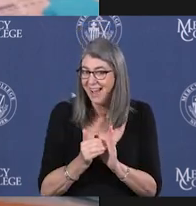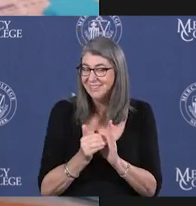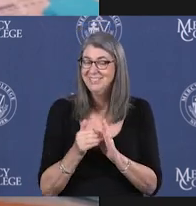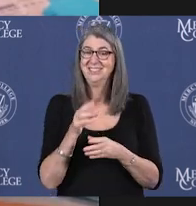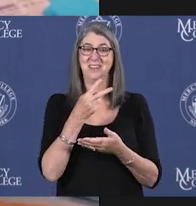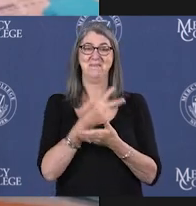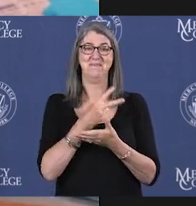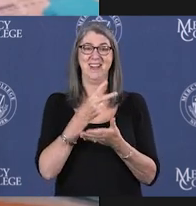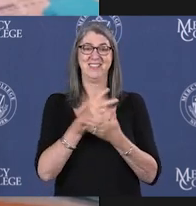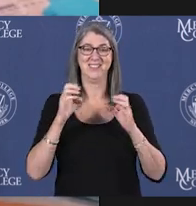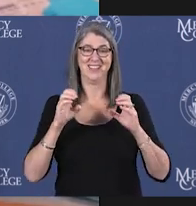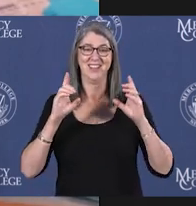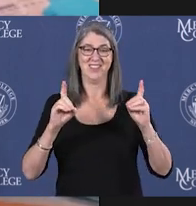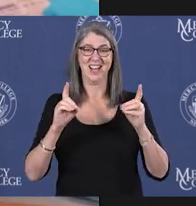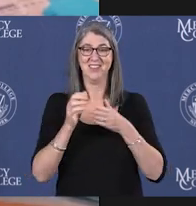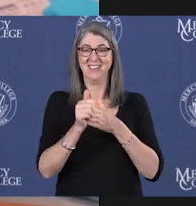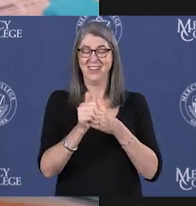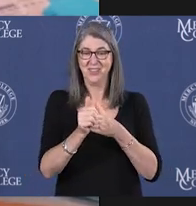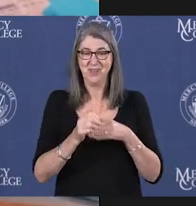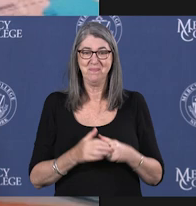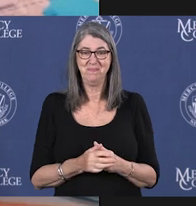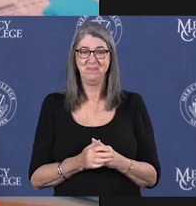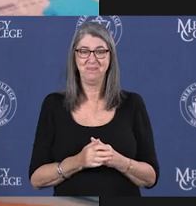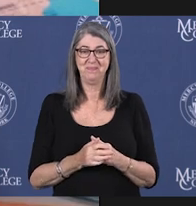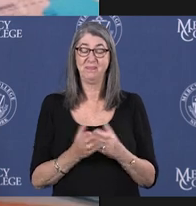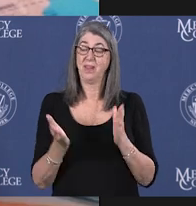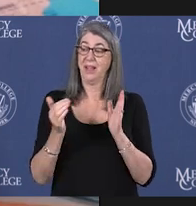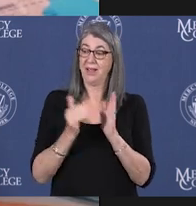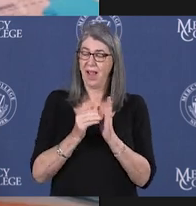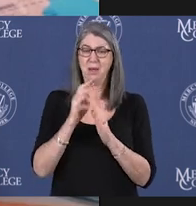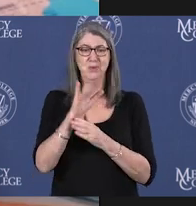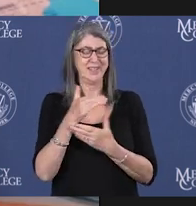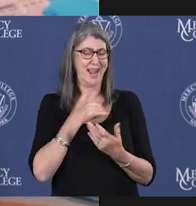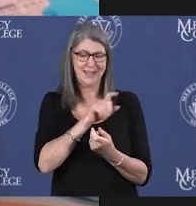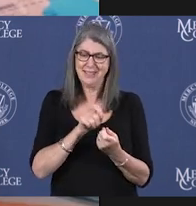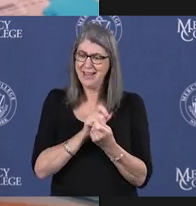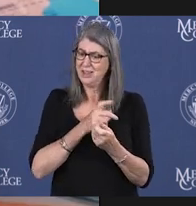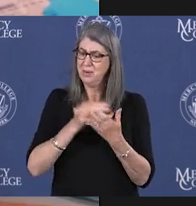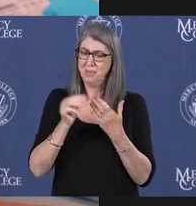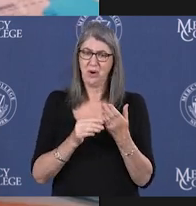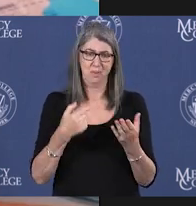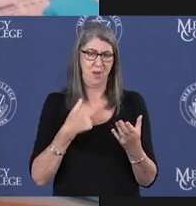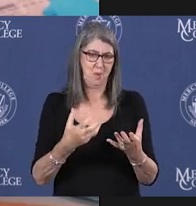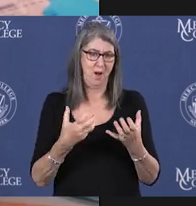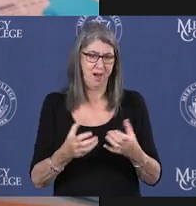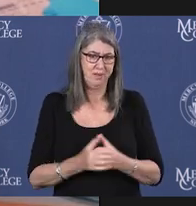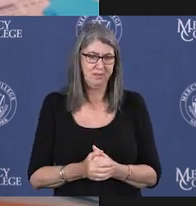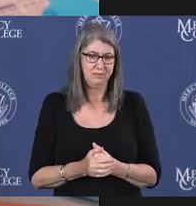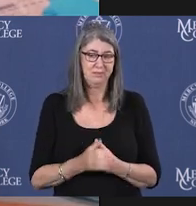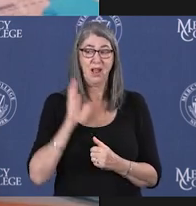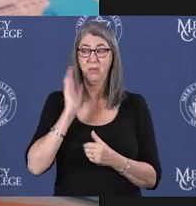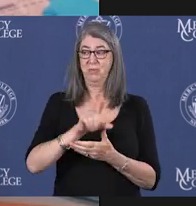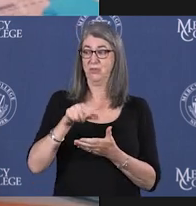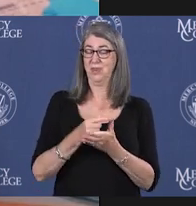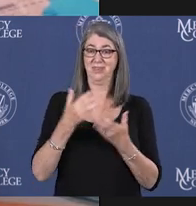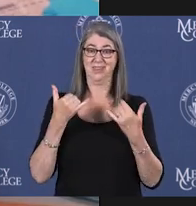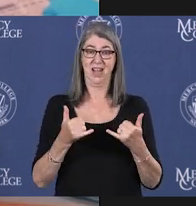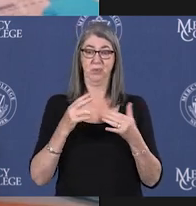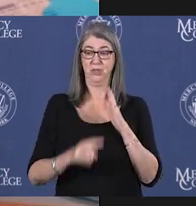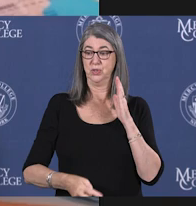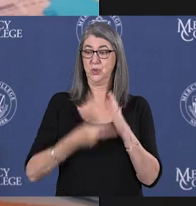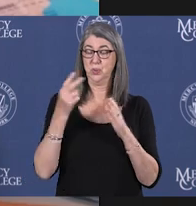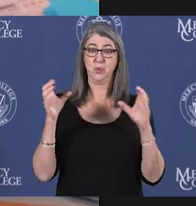for a master's in educational leadership. Again, Mercy had the exact program I wanted. I will be graduating today with